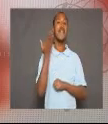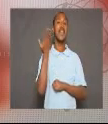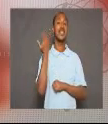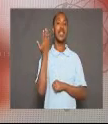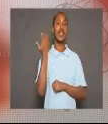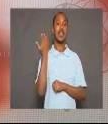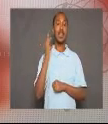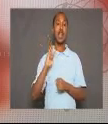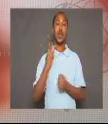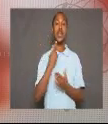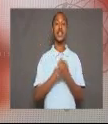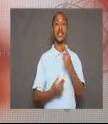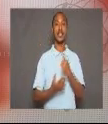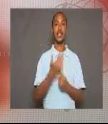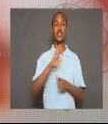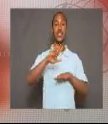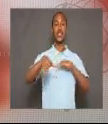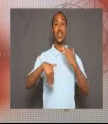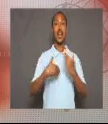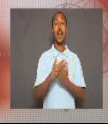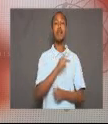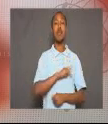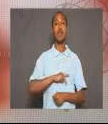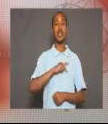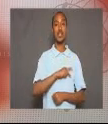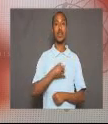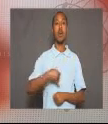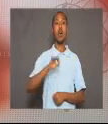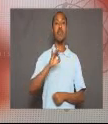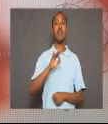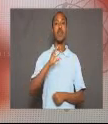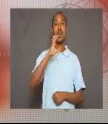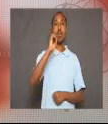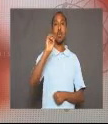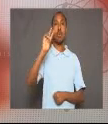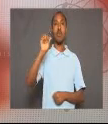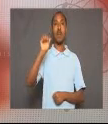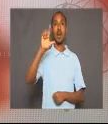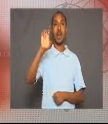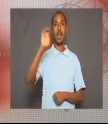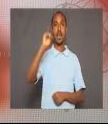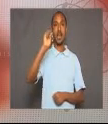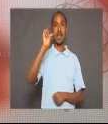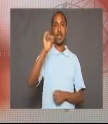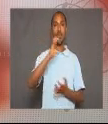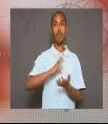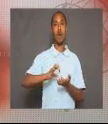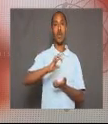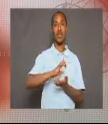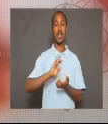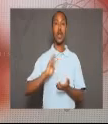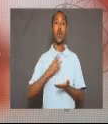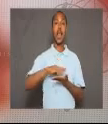Previously, we discussed the general properties of covalent compounds.